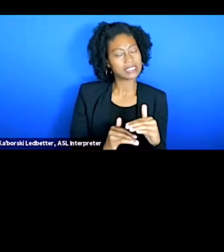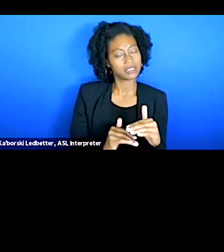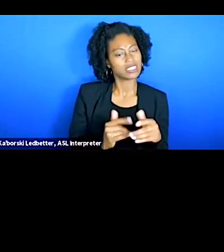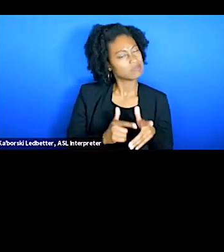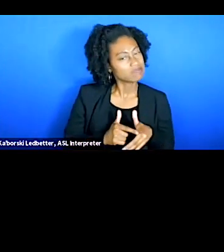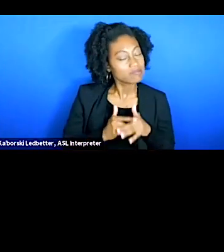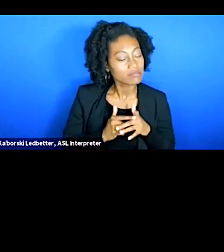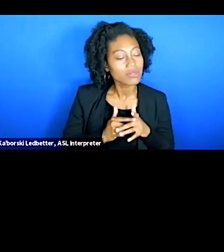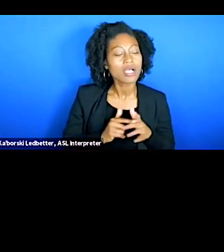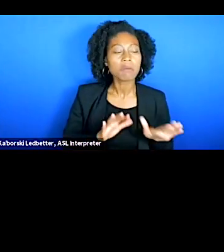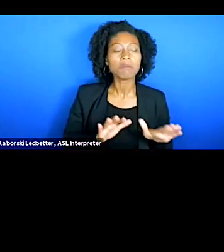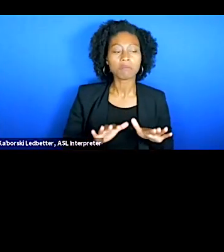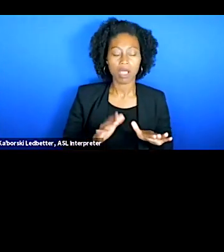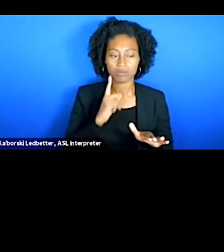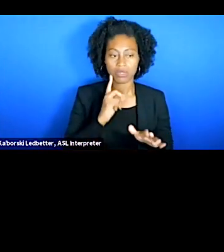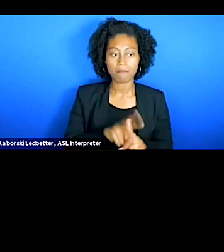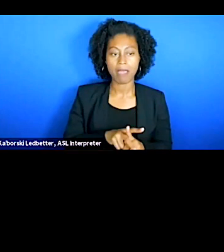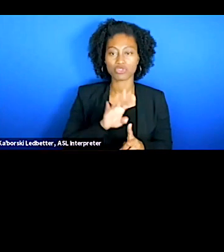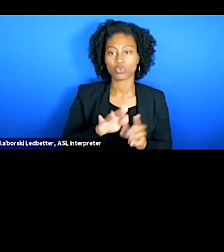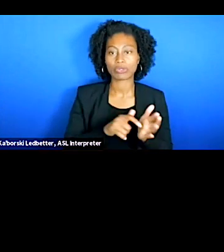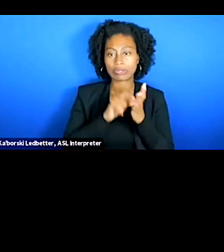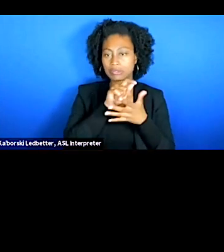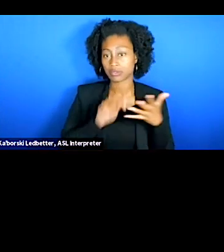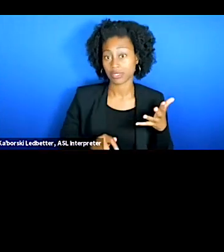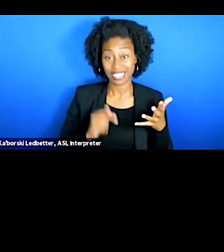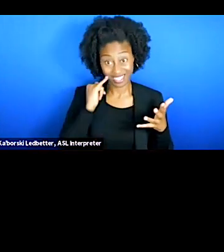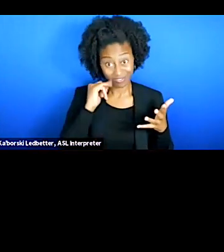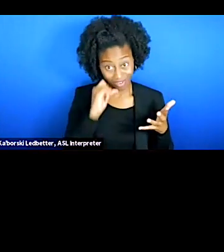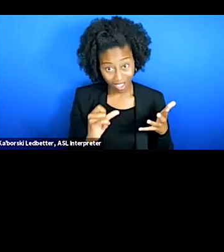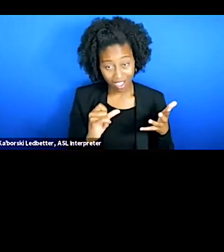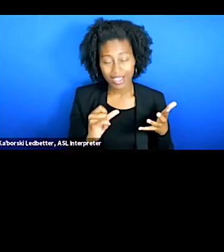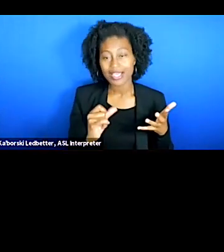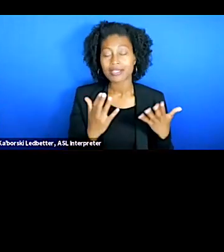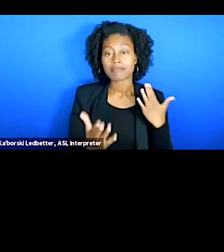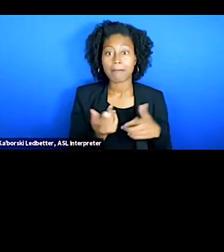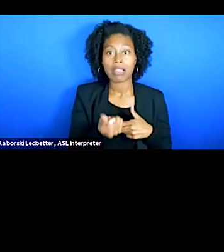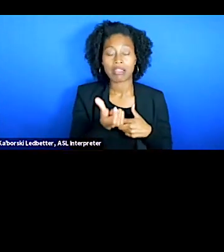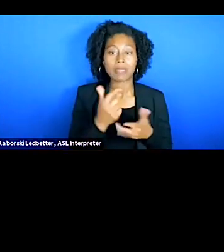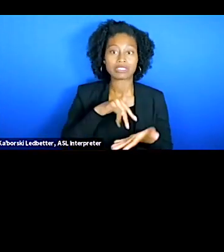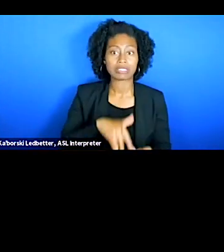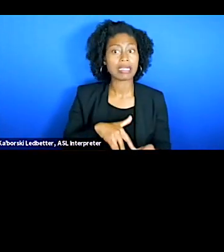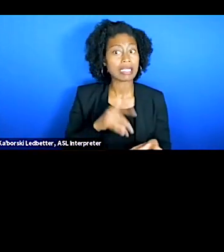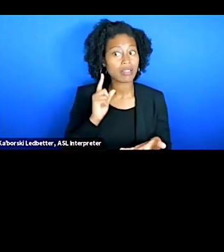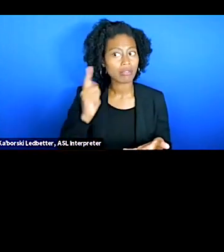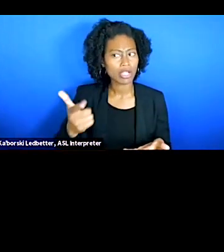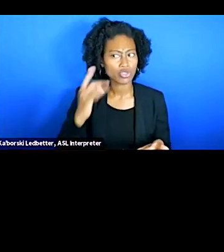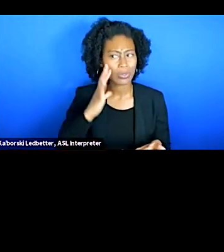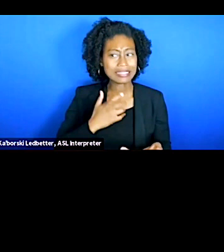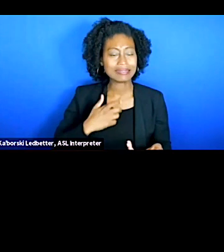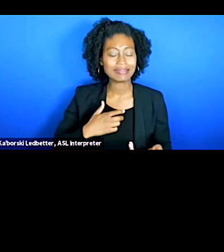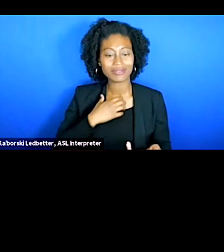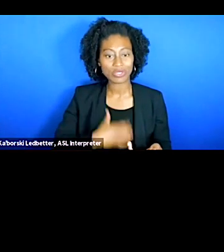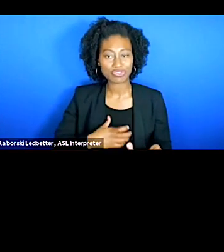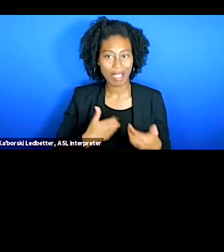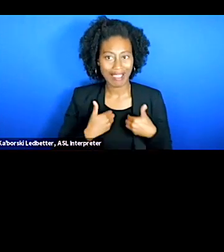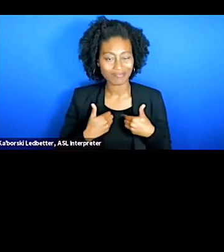pretty lax in the application of the criteria. Otherwise, you may eliminate studies that would qualify. You will